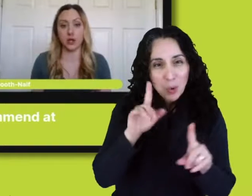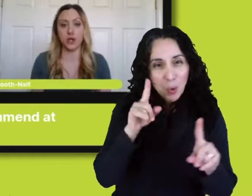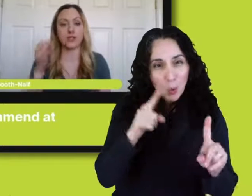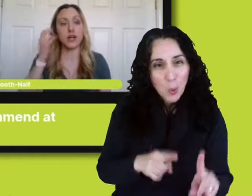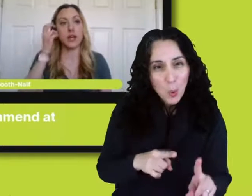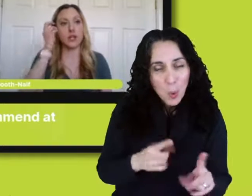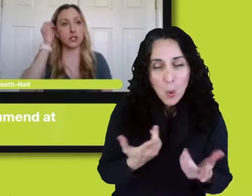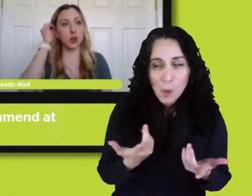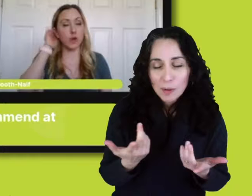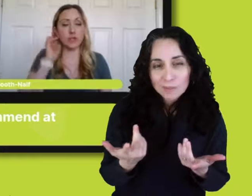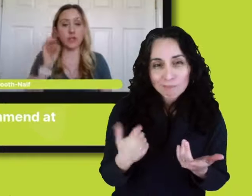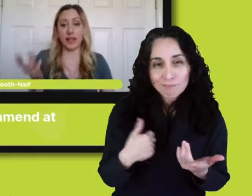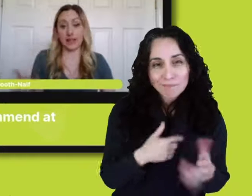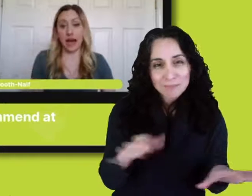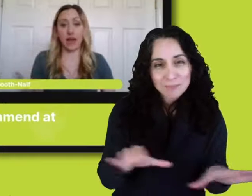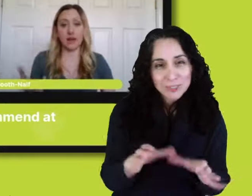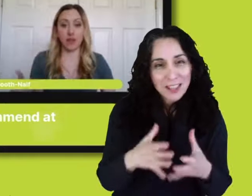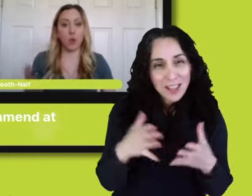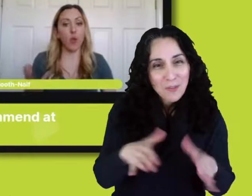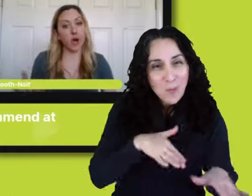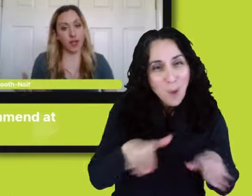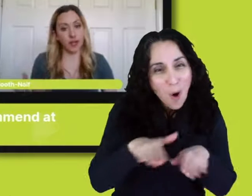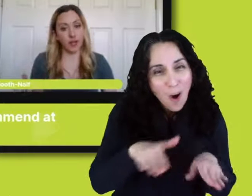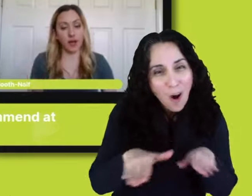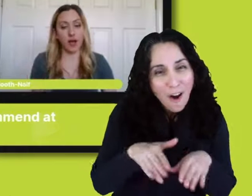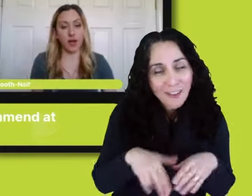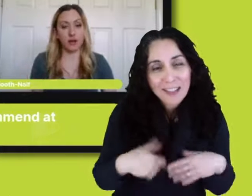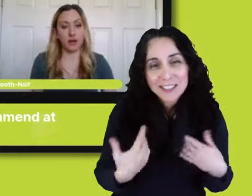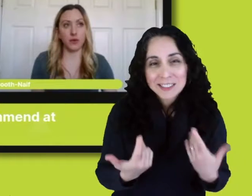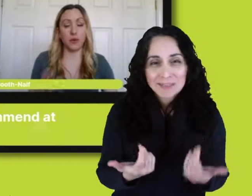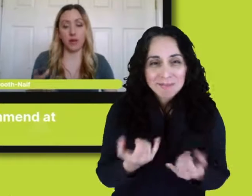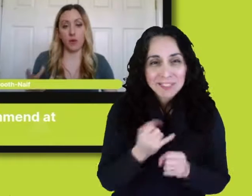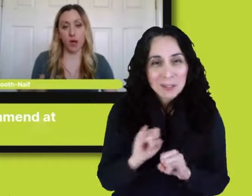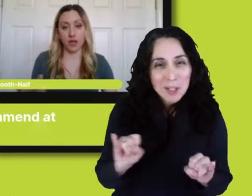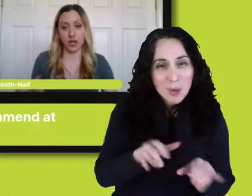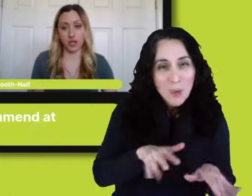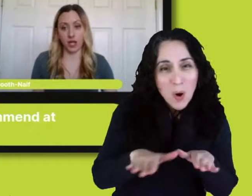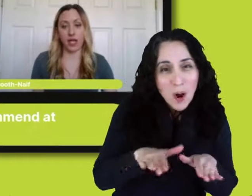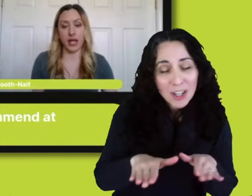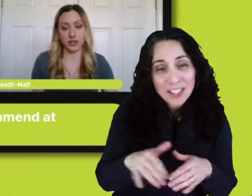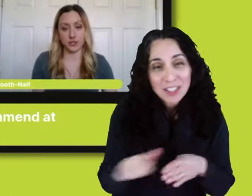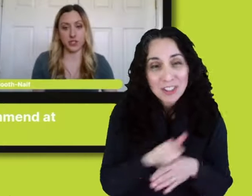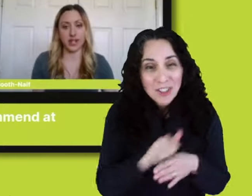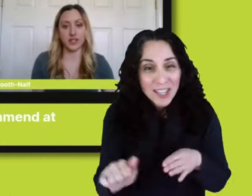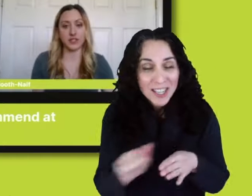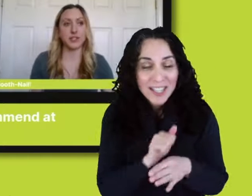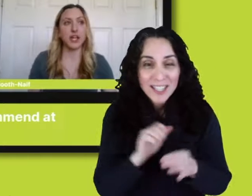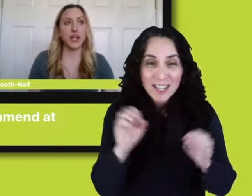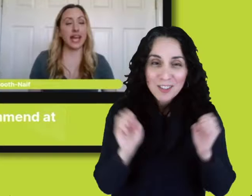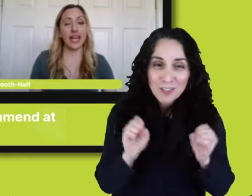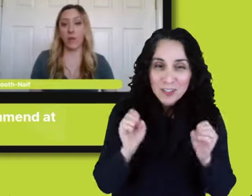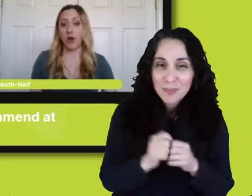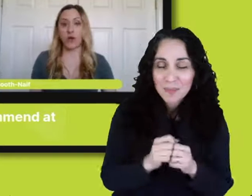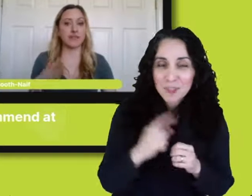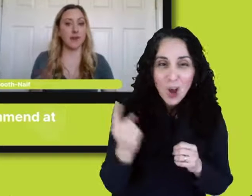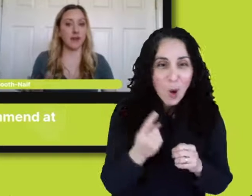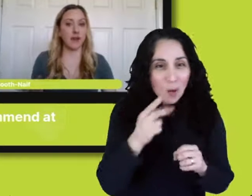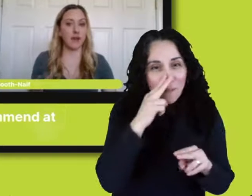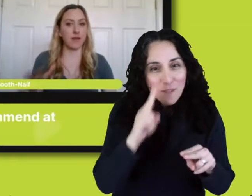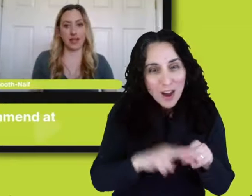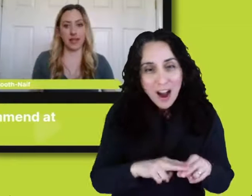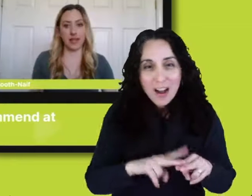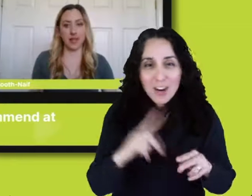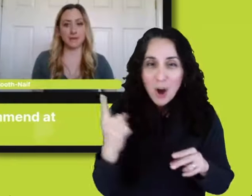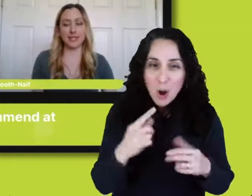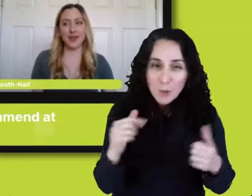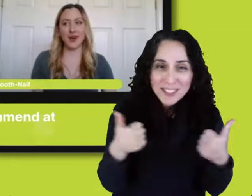your child's goals. So we've been doing a lot of walking, independent walking training exercises. And again, we always make it